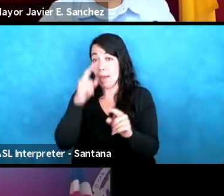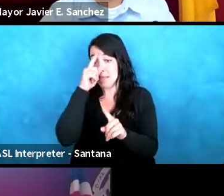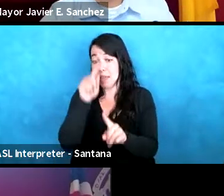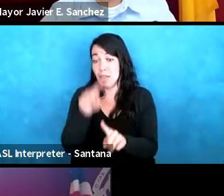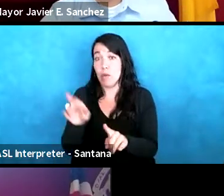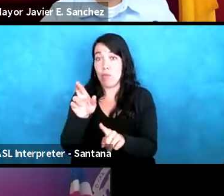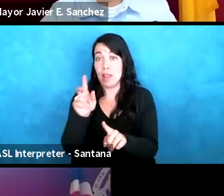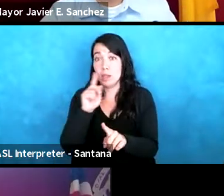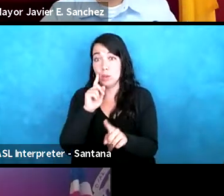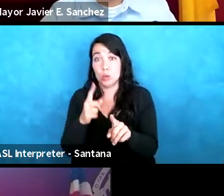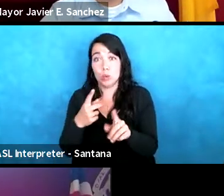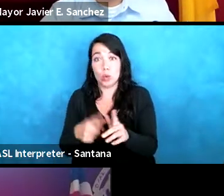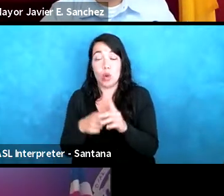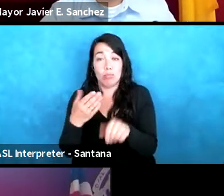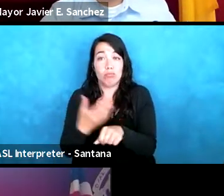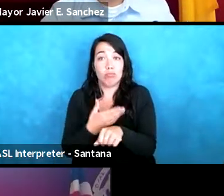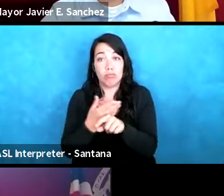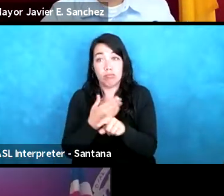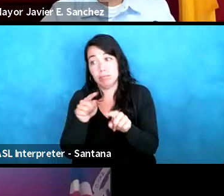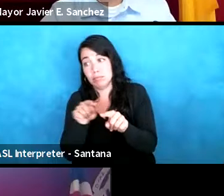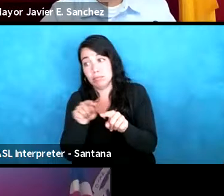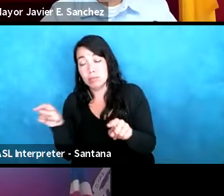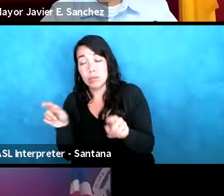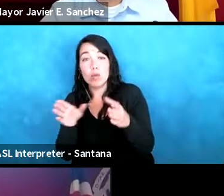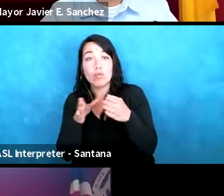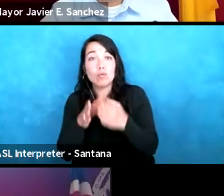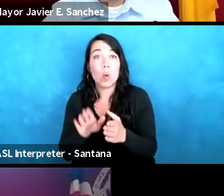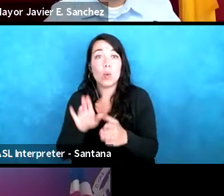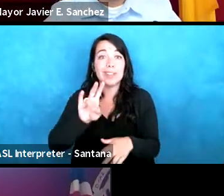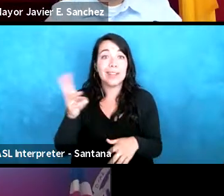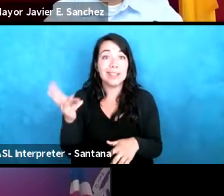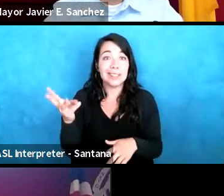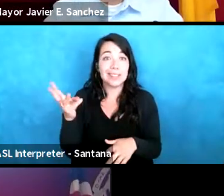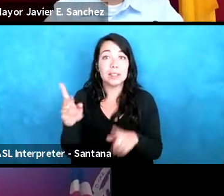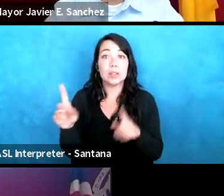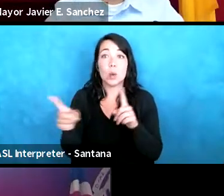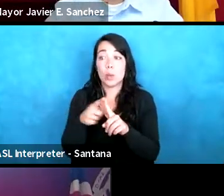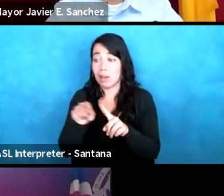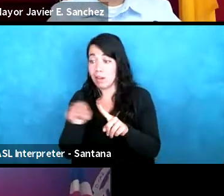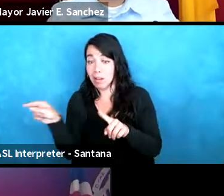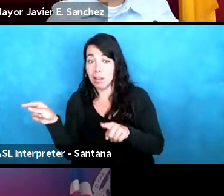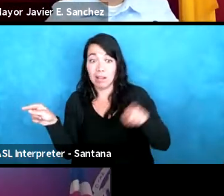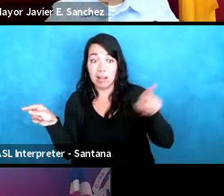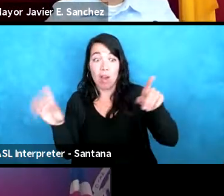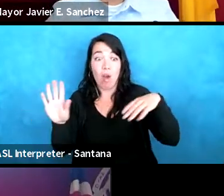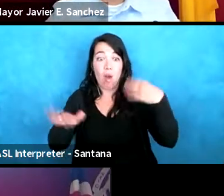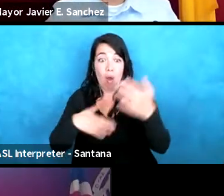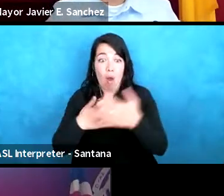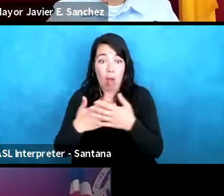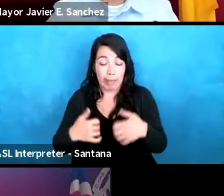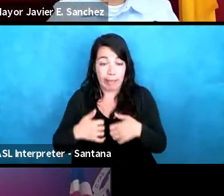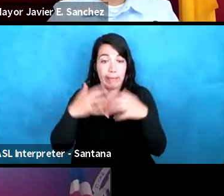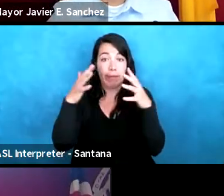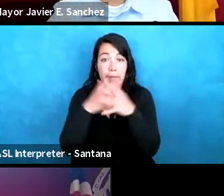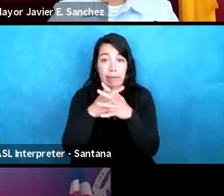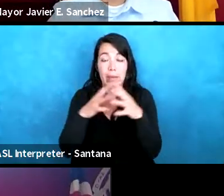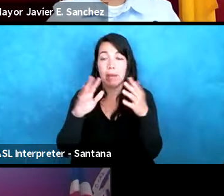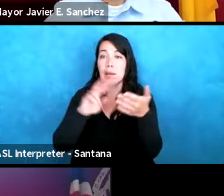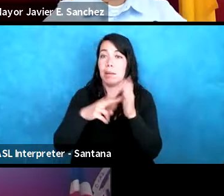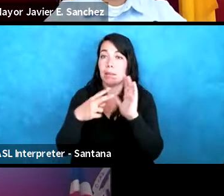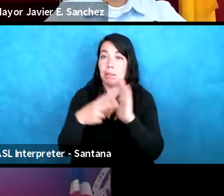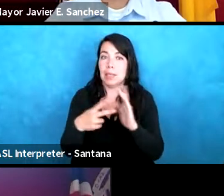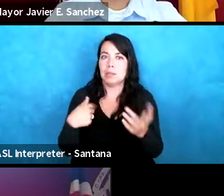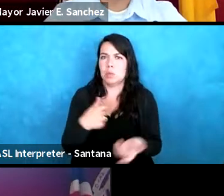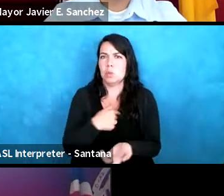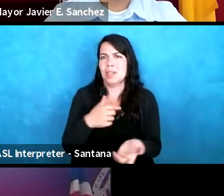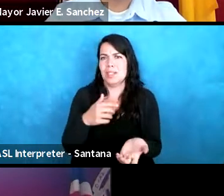we have all this infrastructure in place, we can actually, some of the entities as the Española Public Schools, they